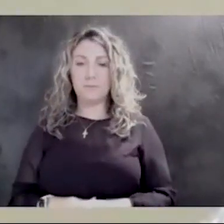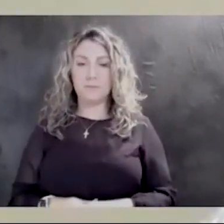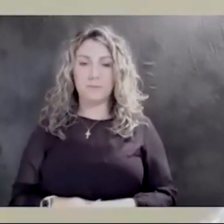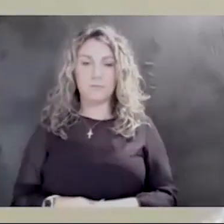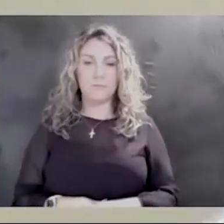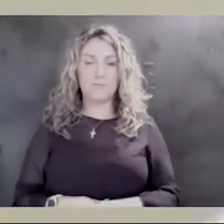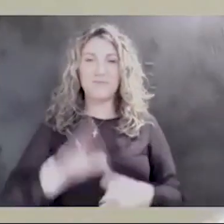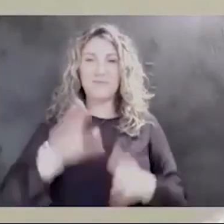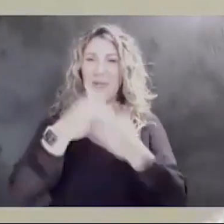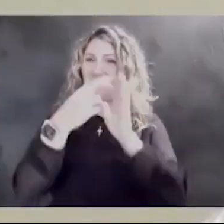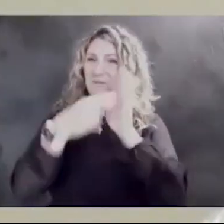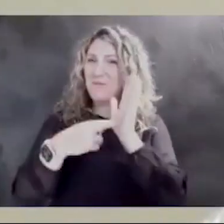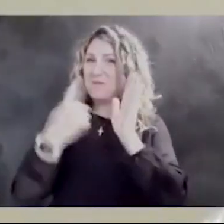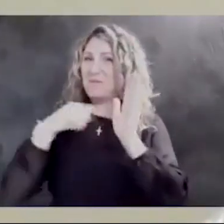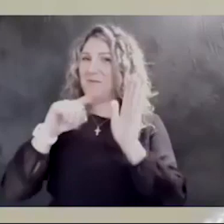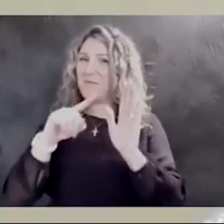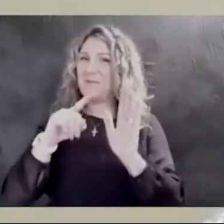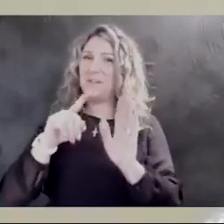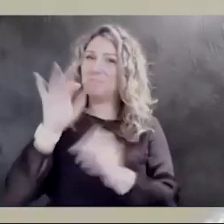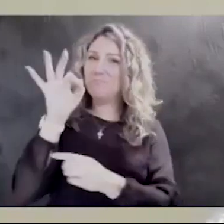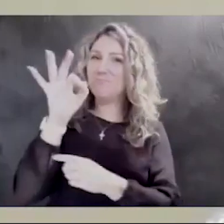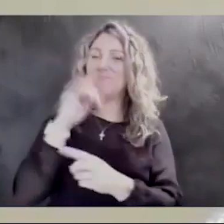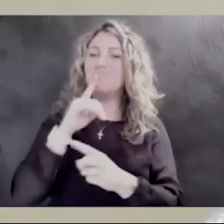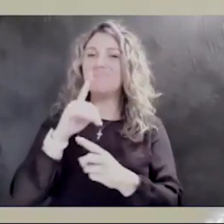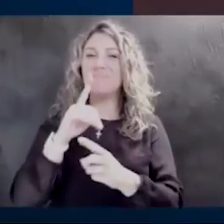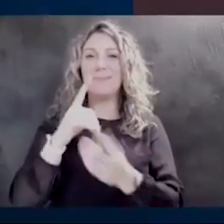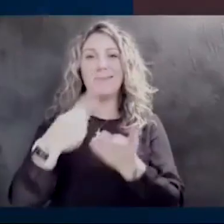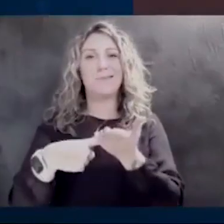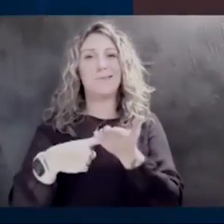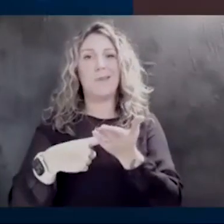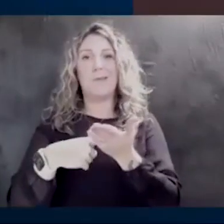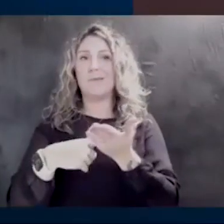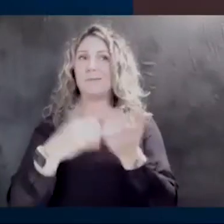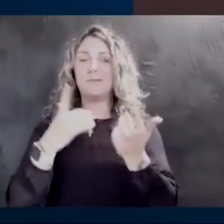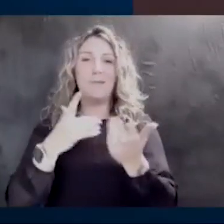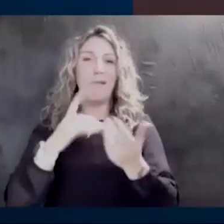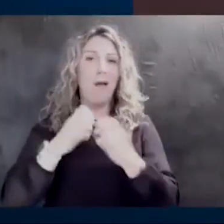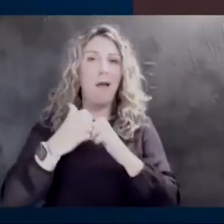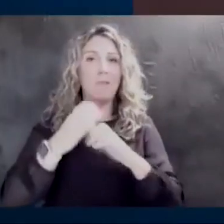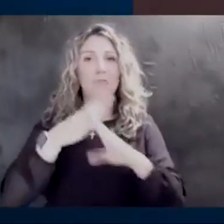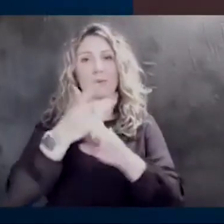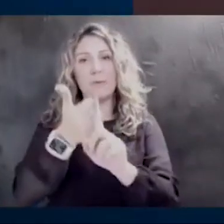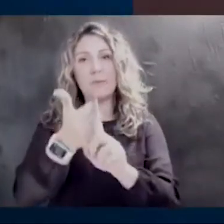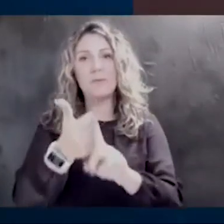pillars that we talk about all the time to protect themselves. Mark Steele.